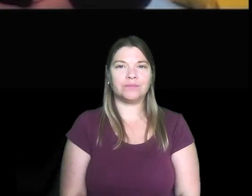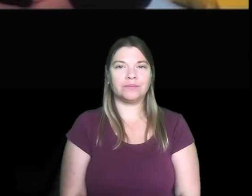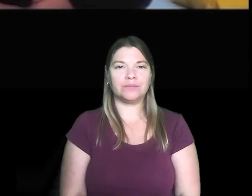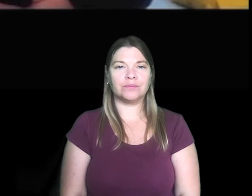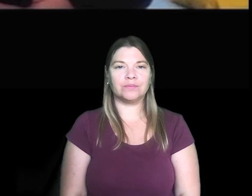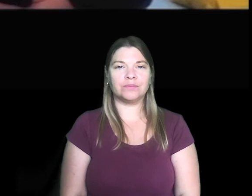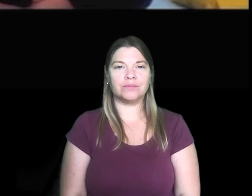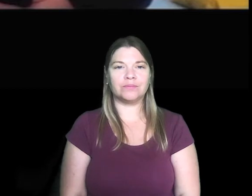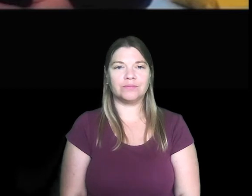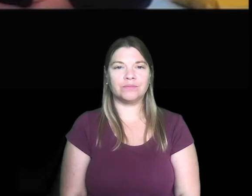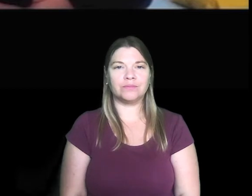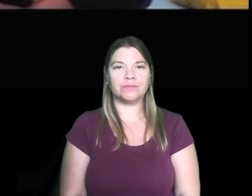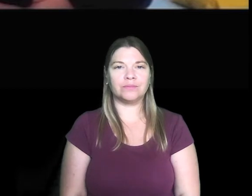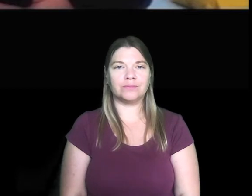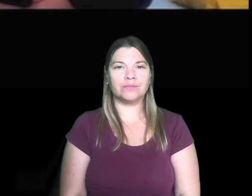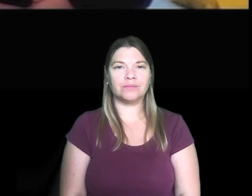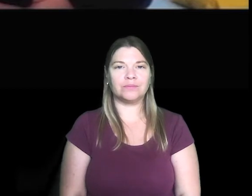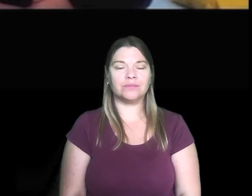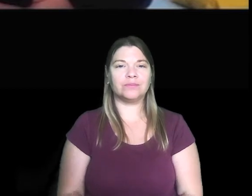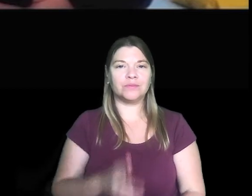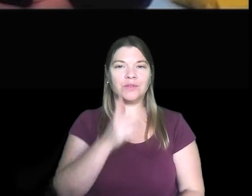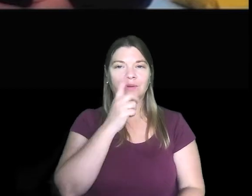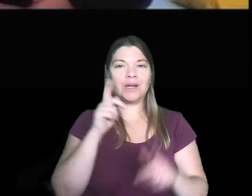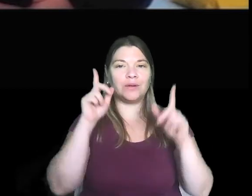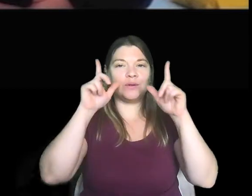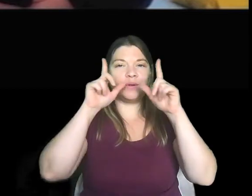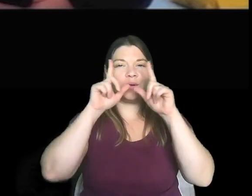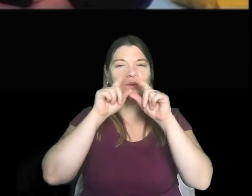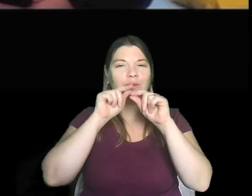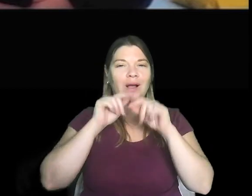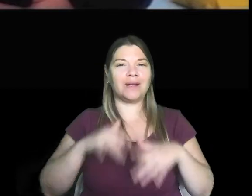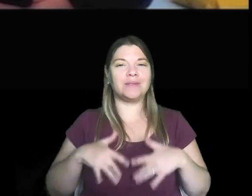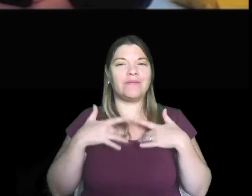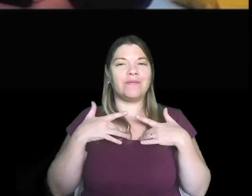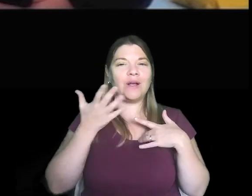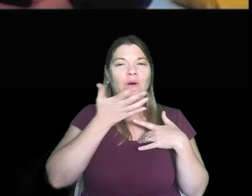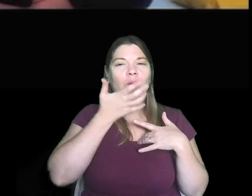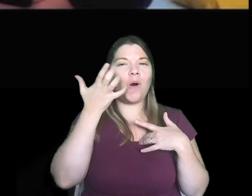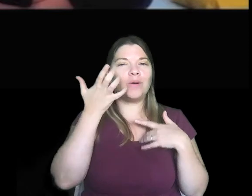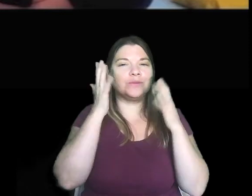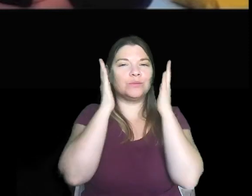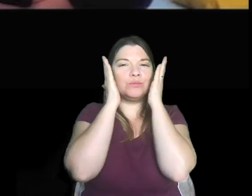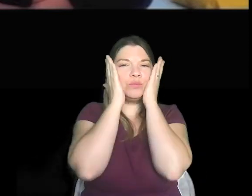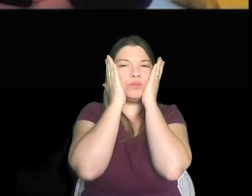their eyes. Close your eyes and feel the heat.